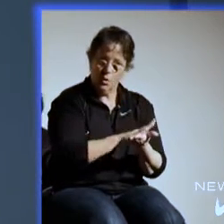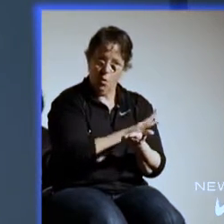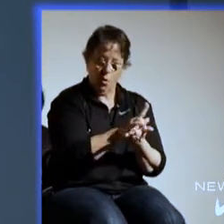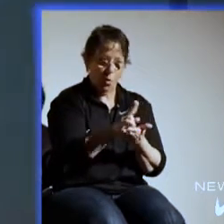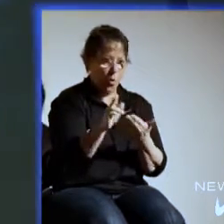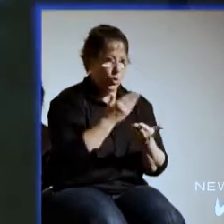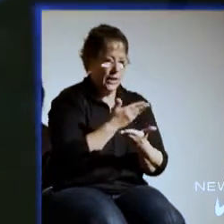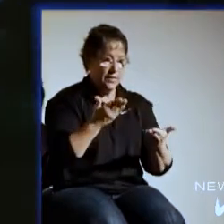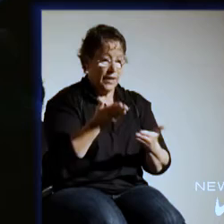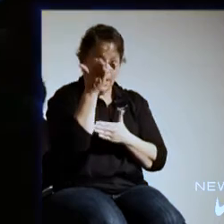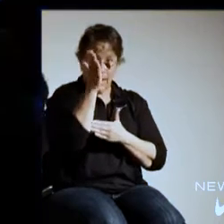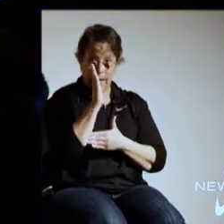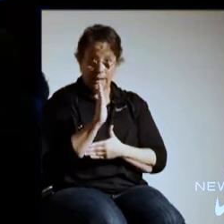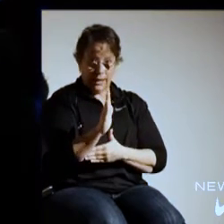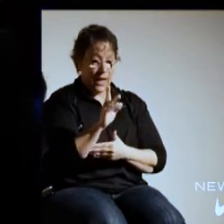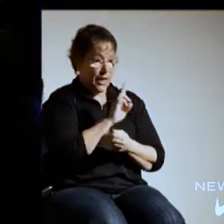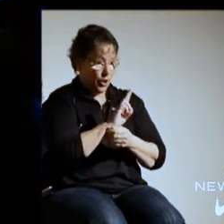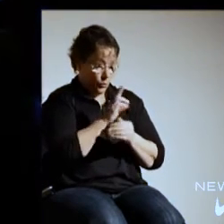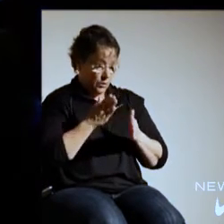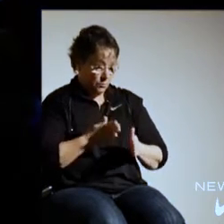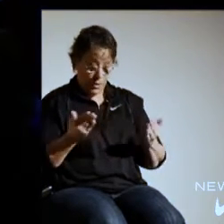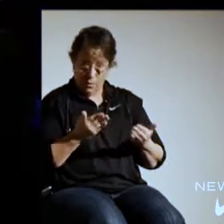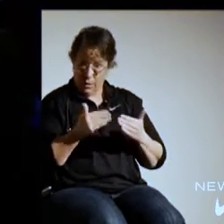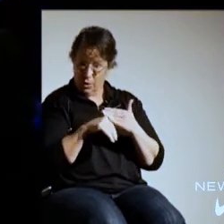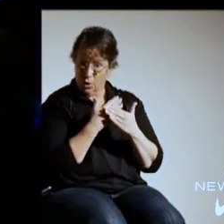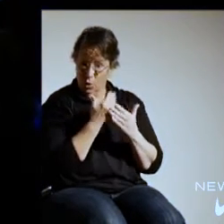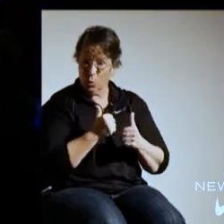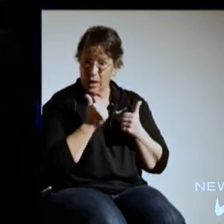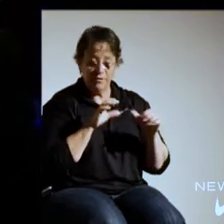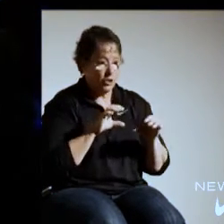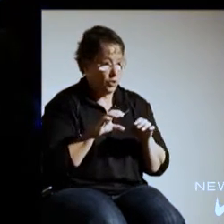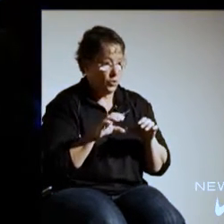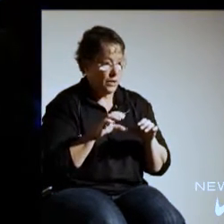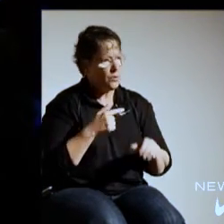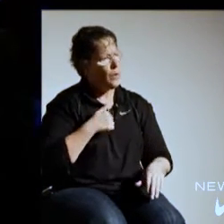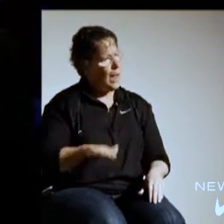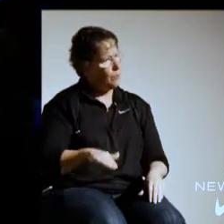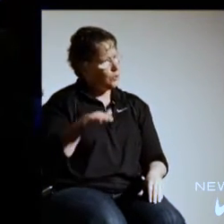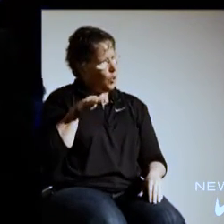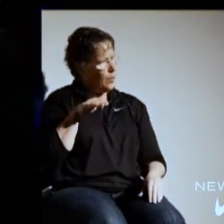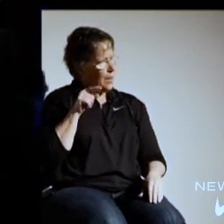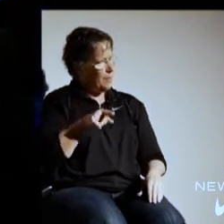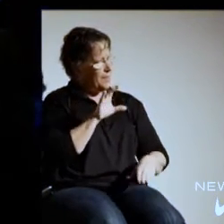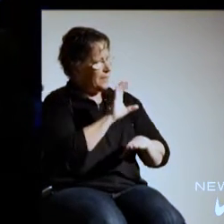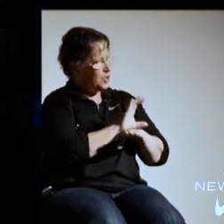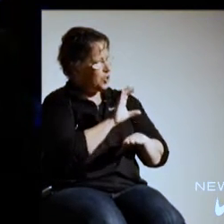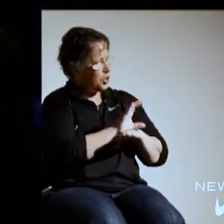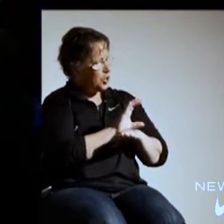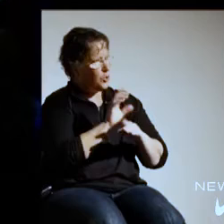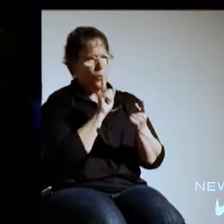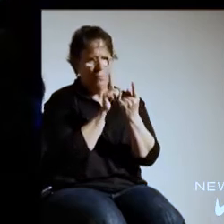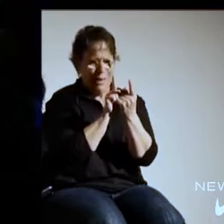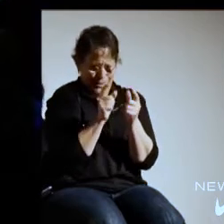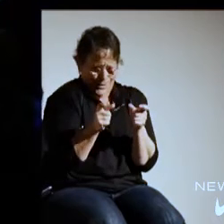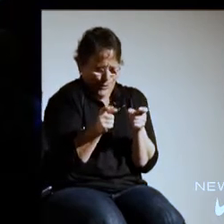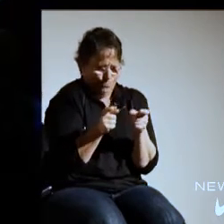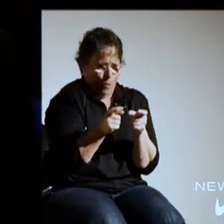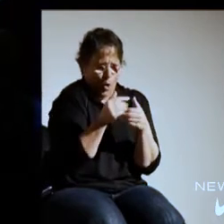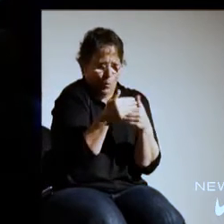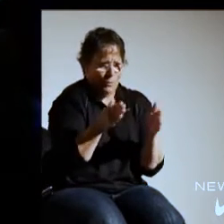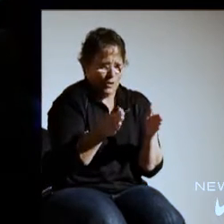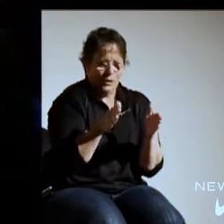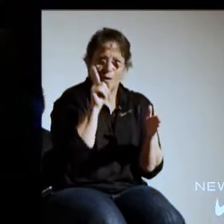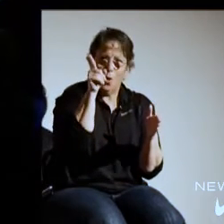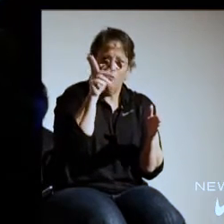New Life, to do this. You know, when I was growing up in this church, we met in a little church building over in